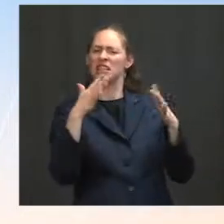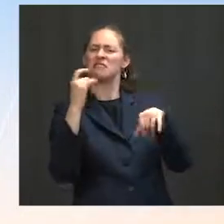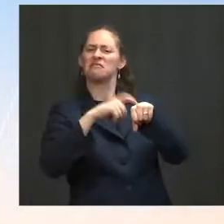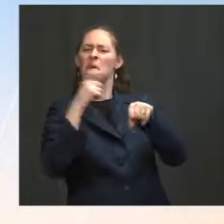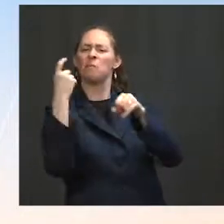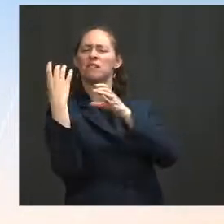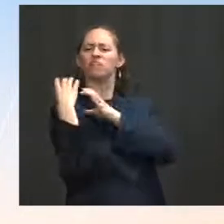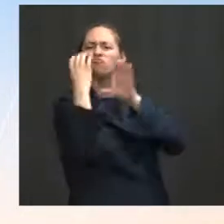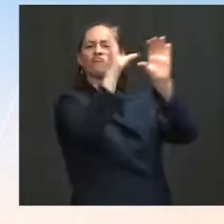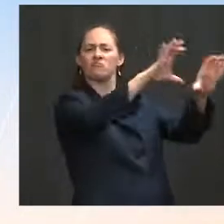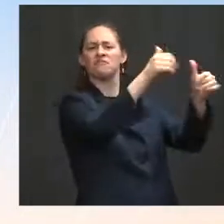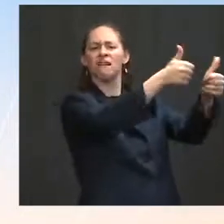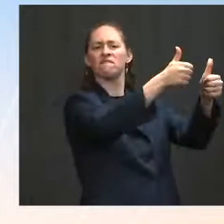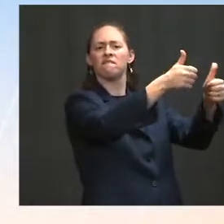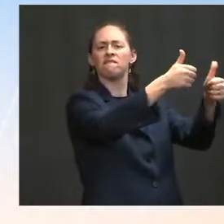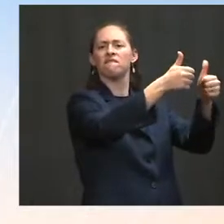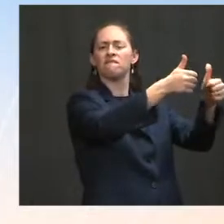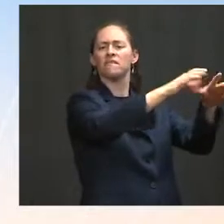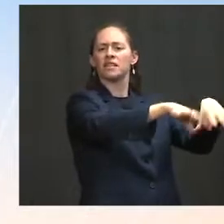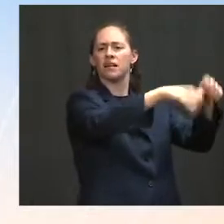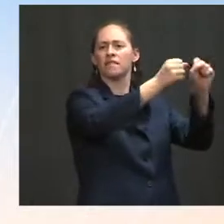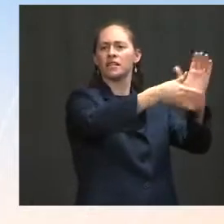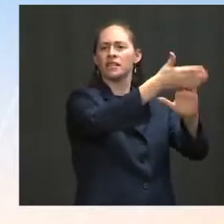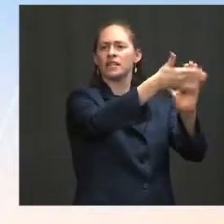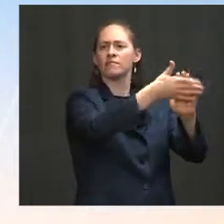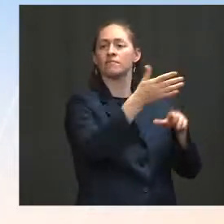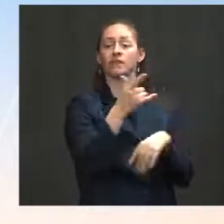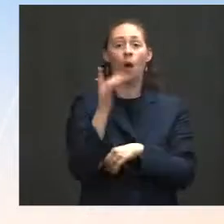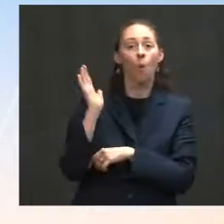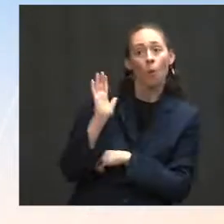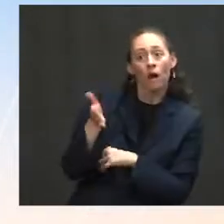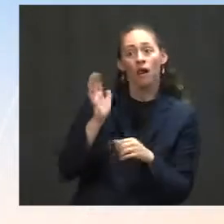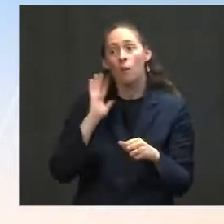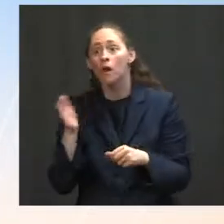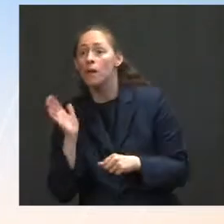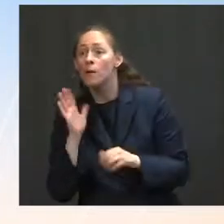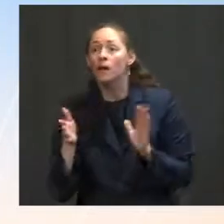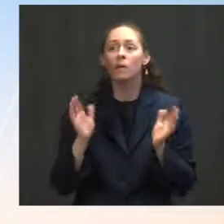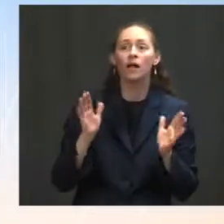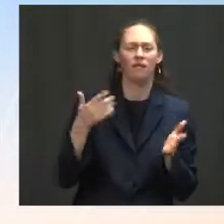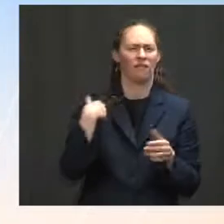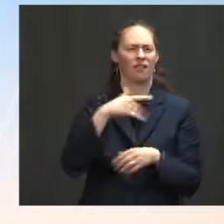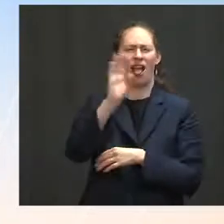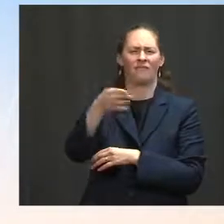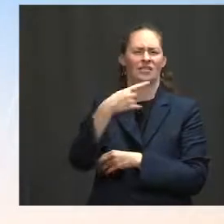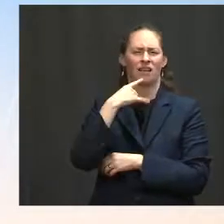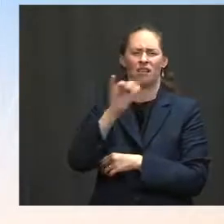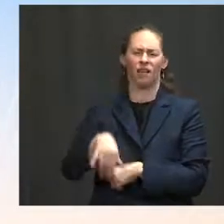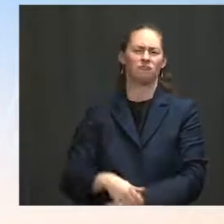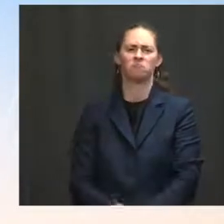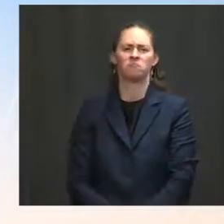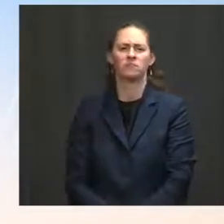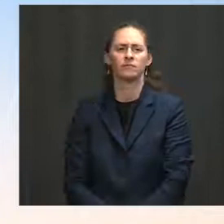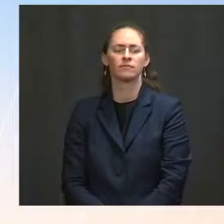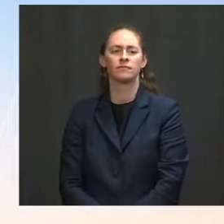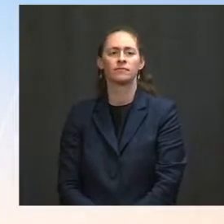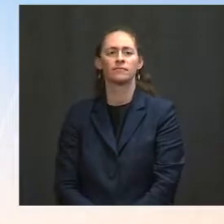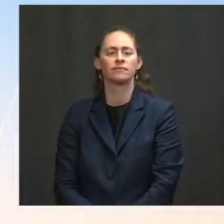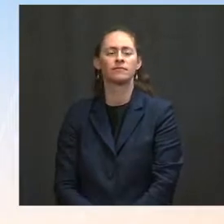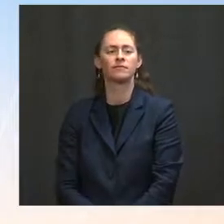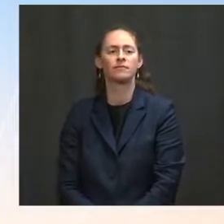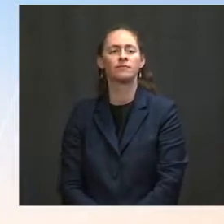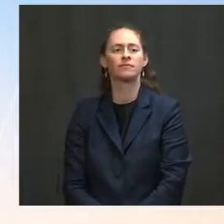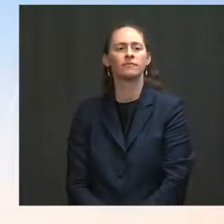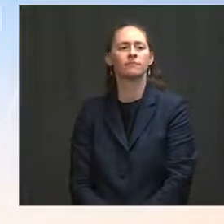is not inevitable, nor has any intelligence assessment predicted it was inevitable. And just one more. Yesterday, he also said that the